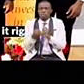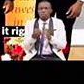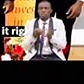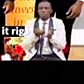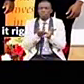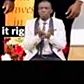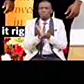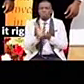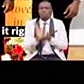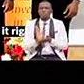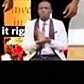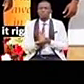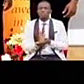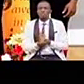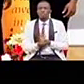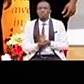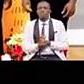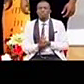right.